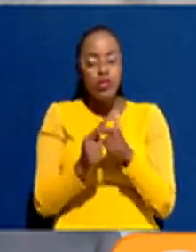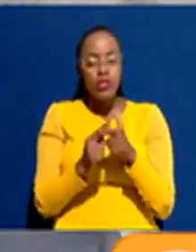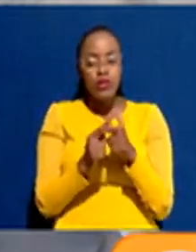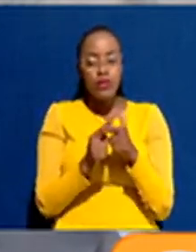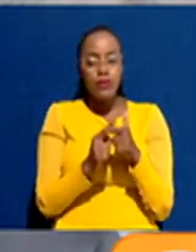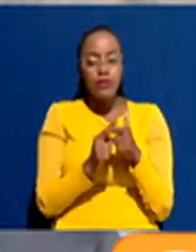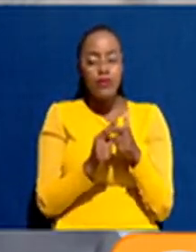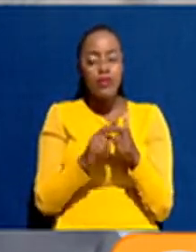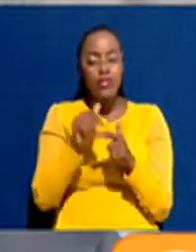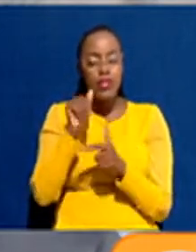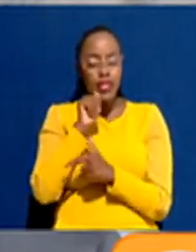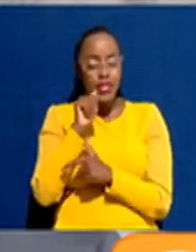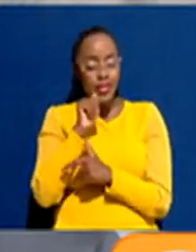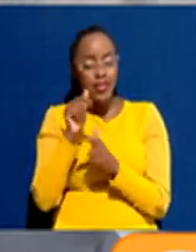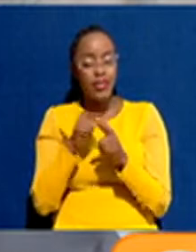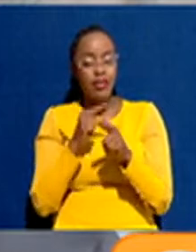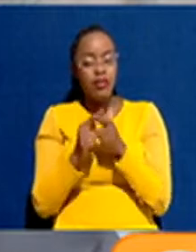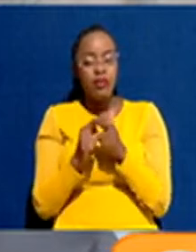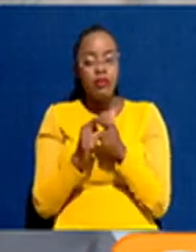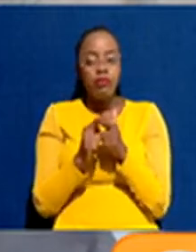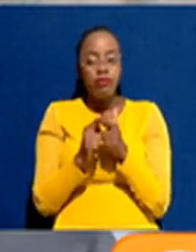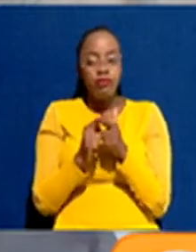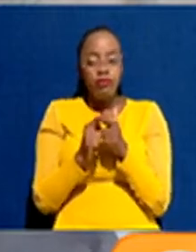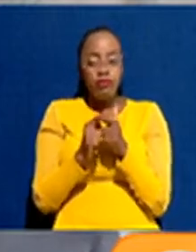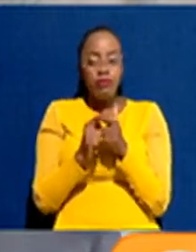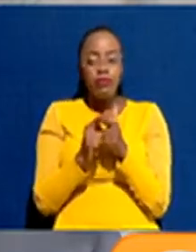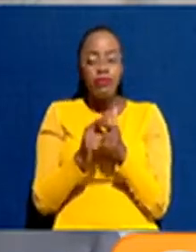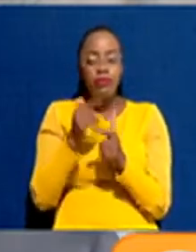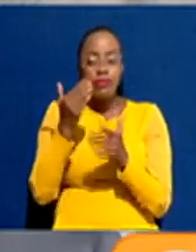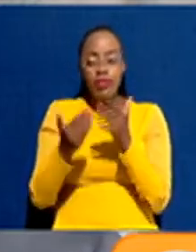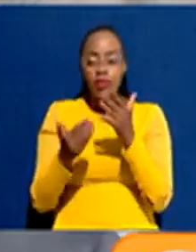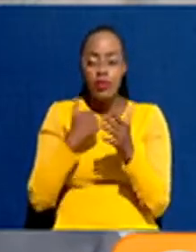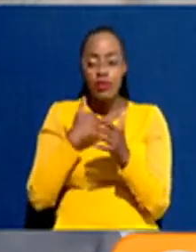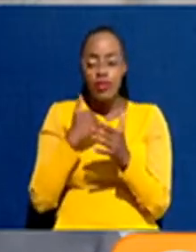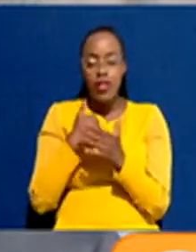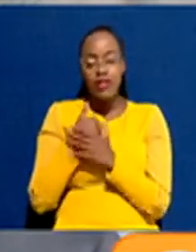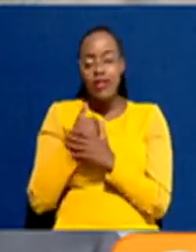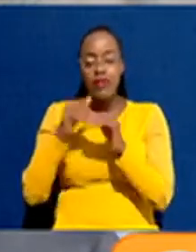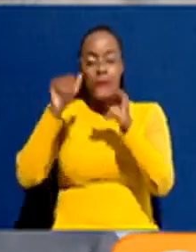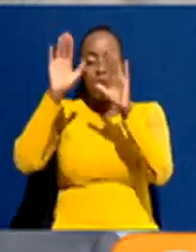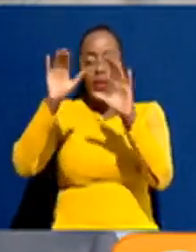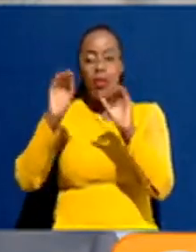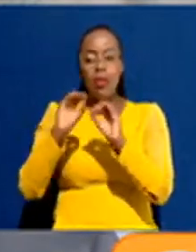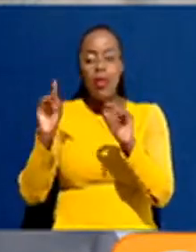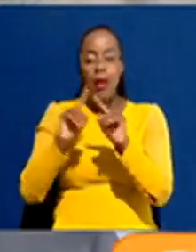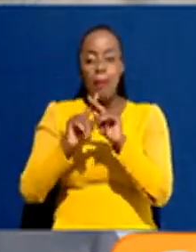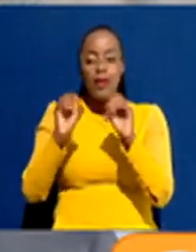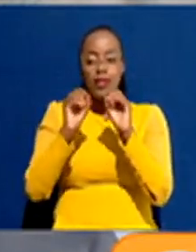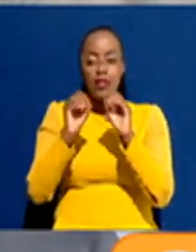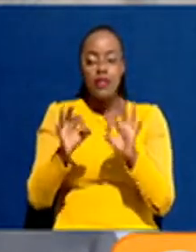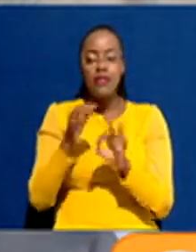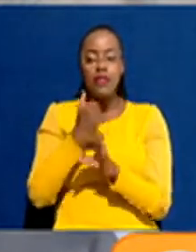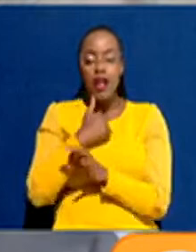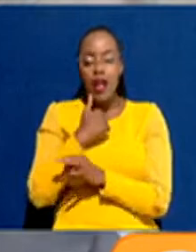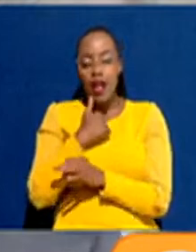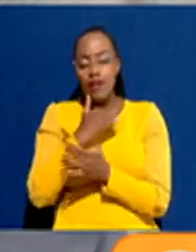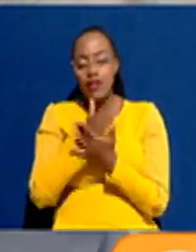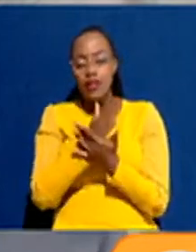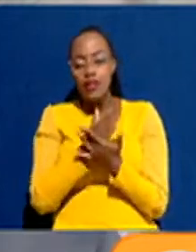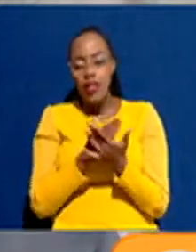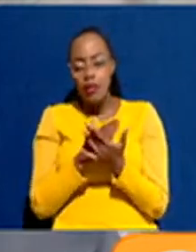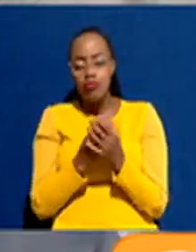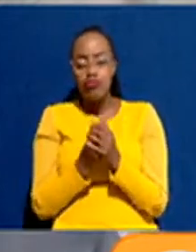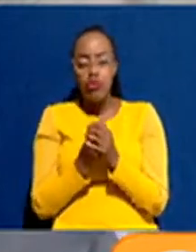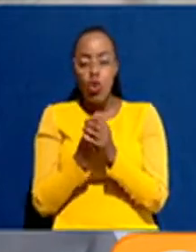in England, his trips may not matter very much. But if there seems to be some